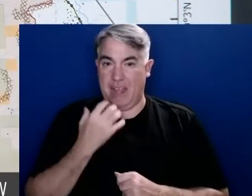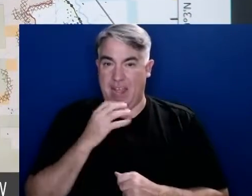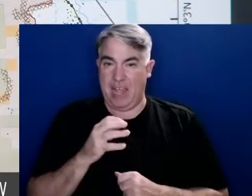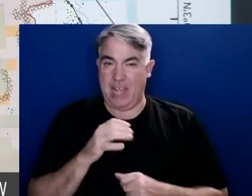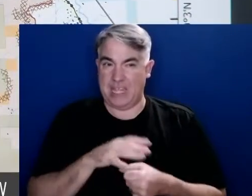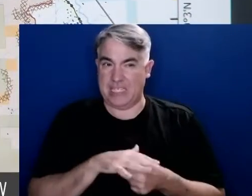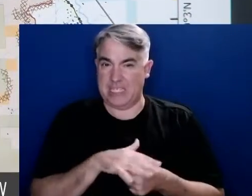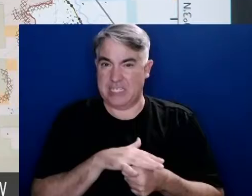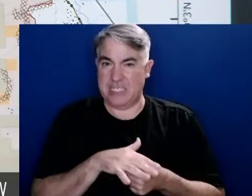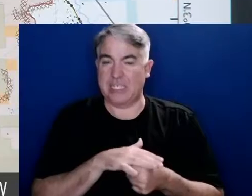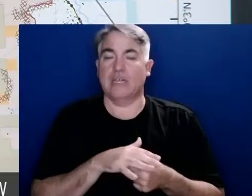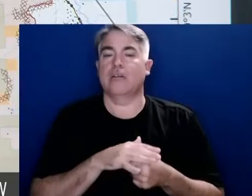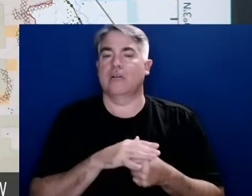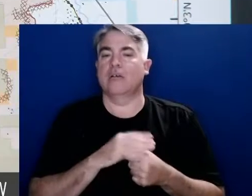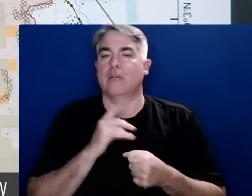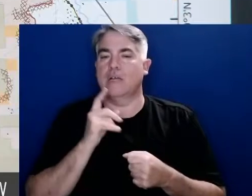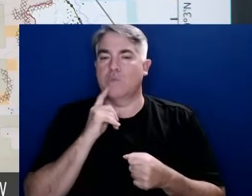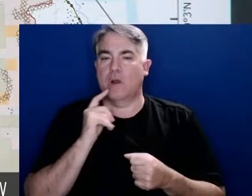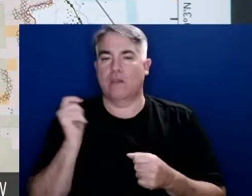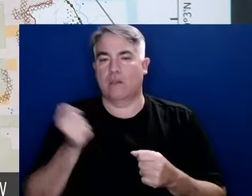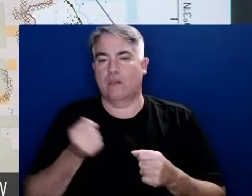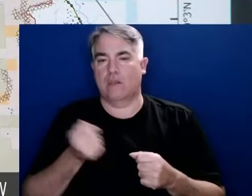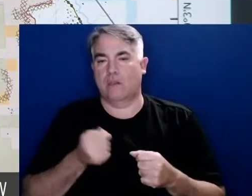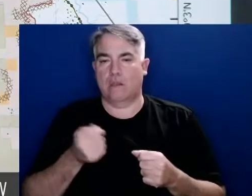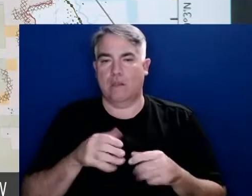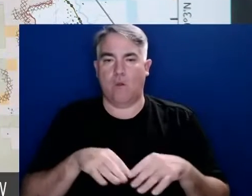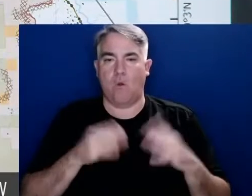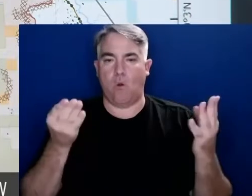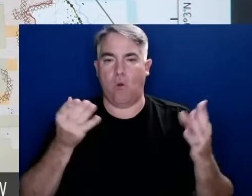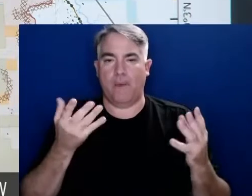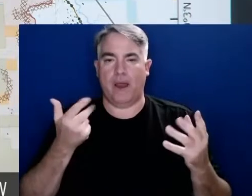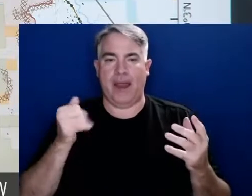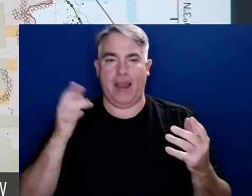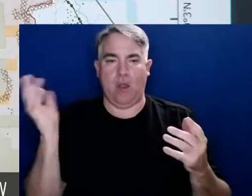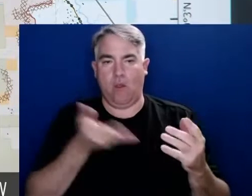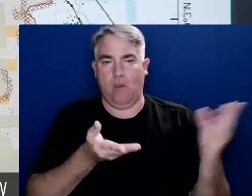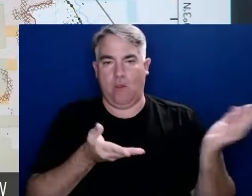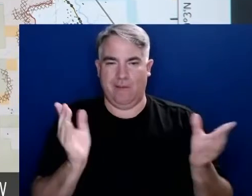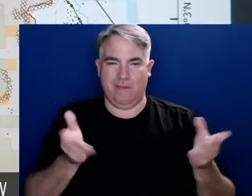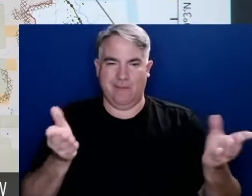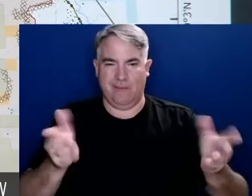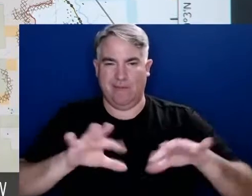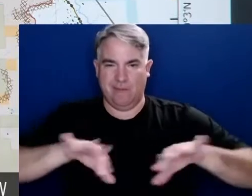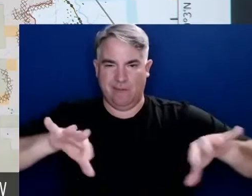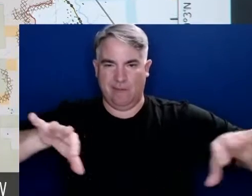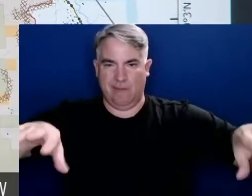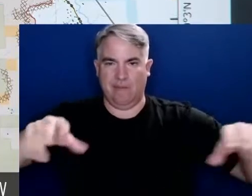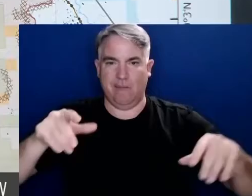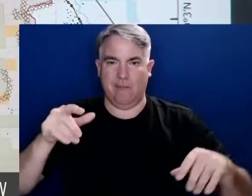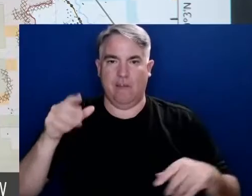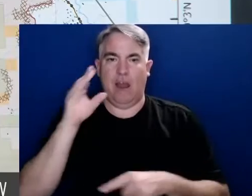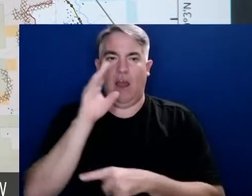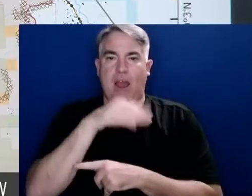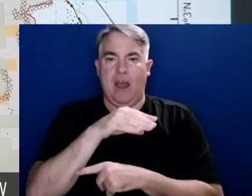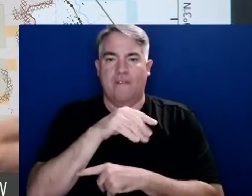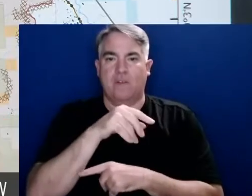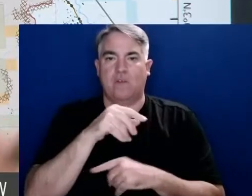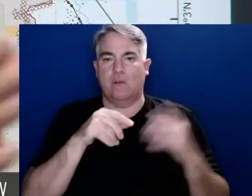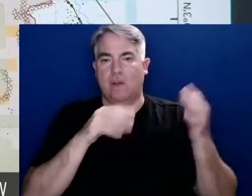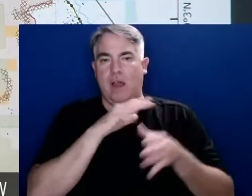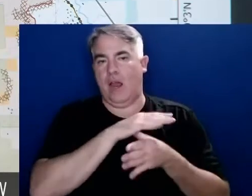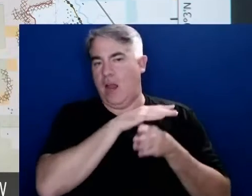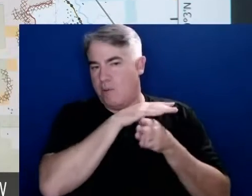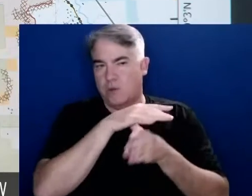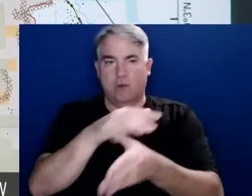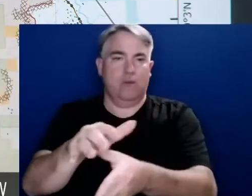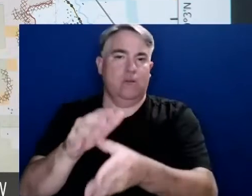start to burn out better that way, and then they'll wait till in the late in the afternoon, call for a helicopter, and then they'll have targets for them, basically,